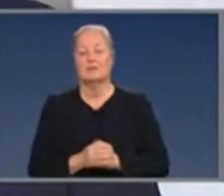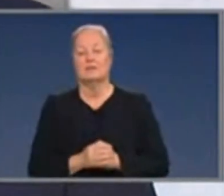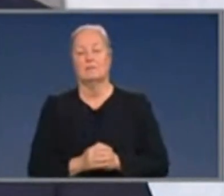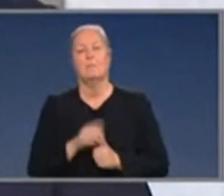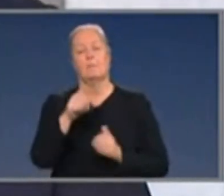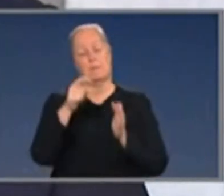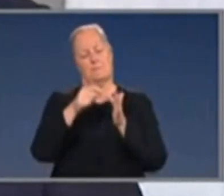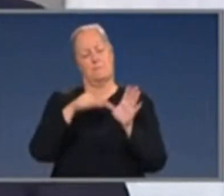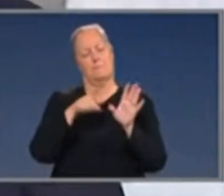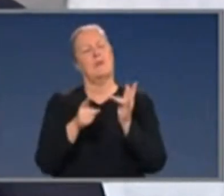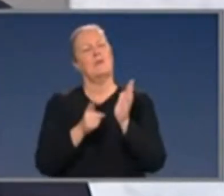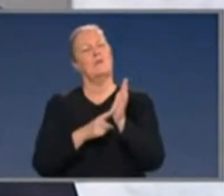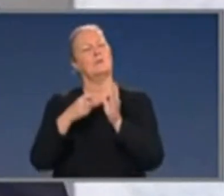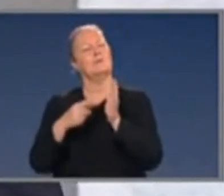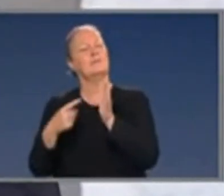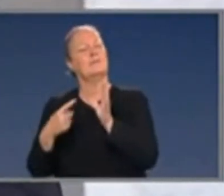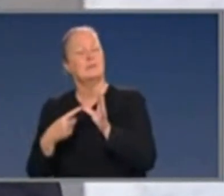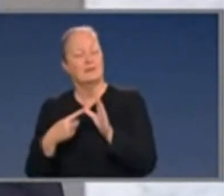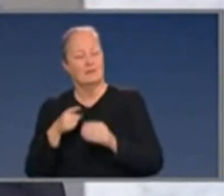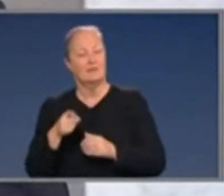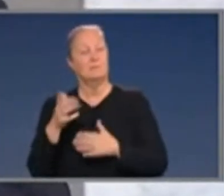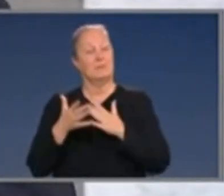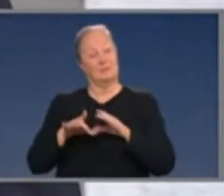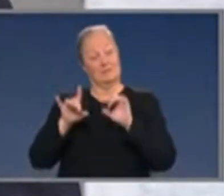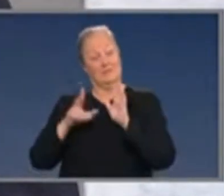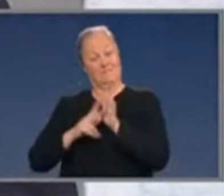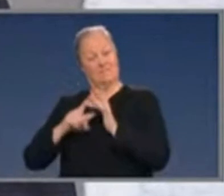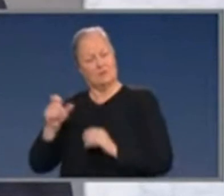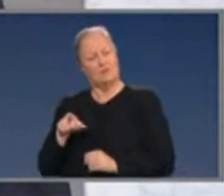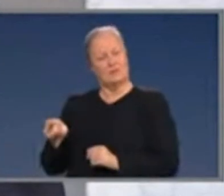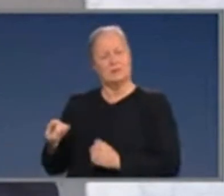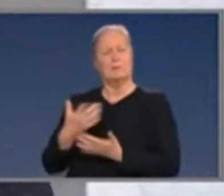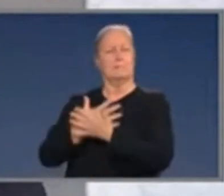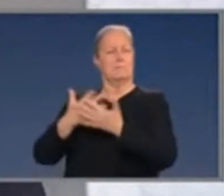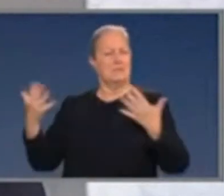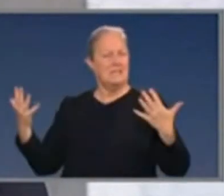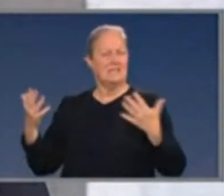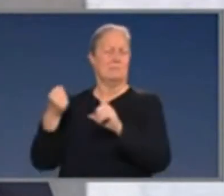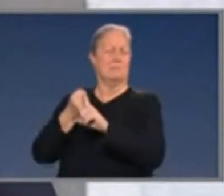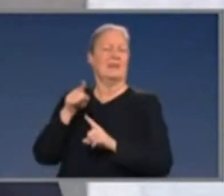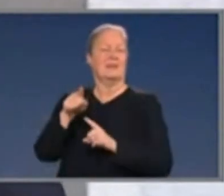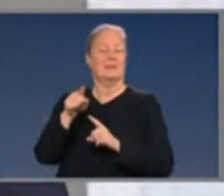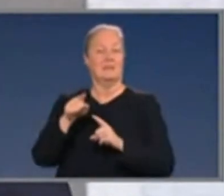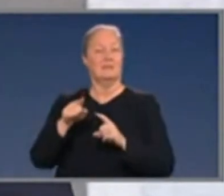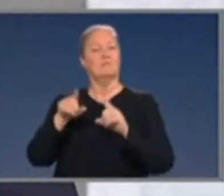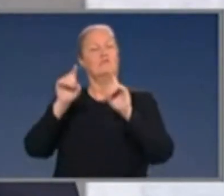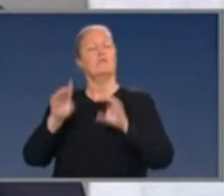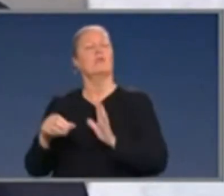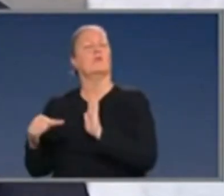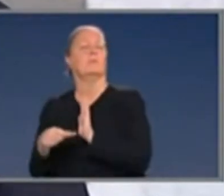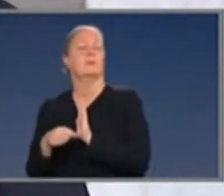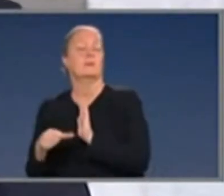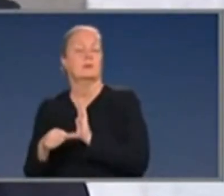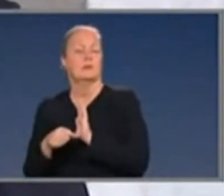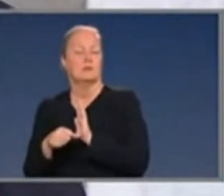data, which shows that the Victorian wave is having this broader impact on the national economy and is